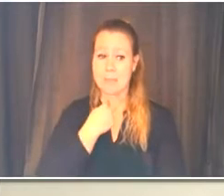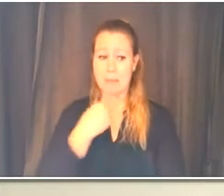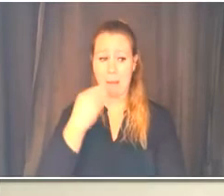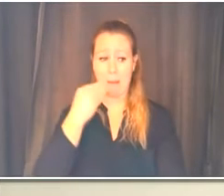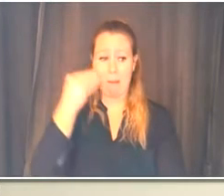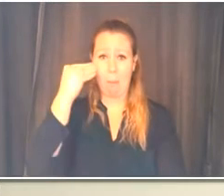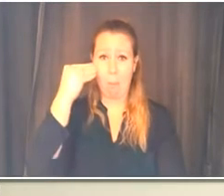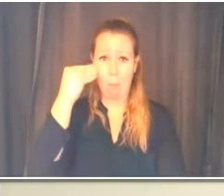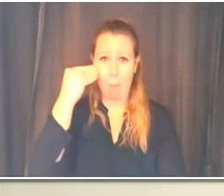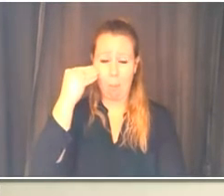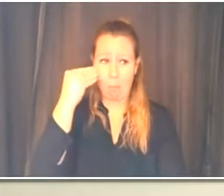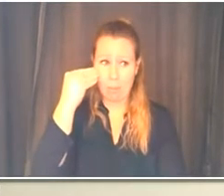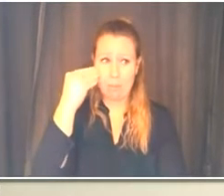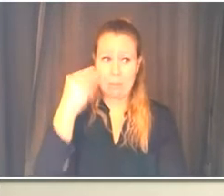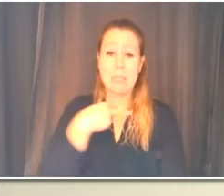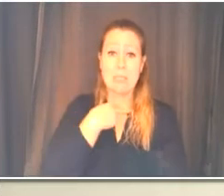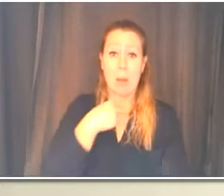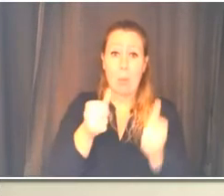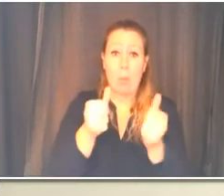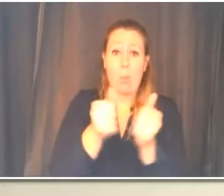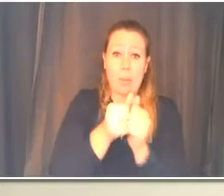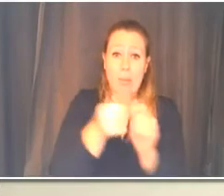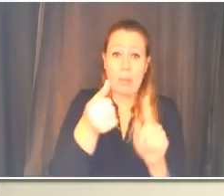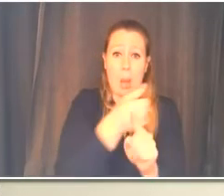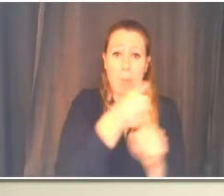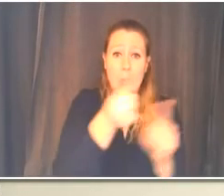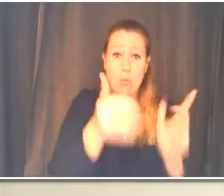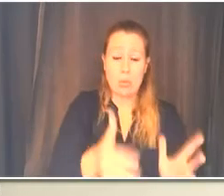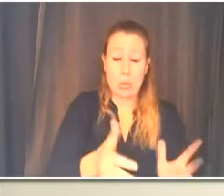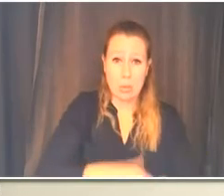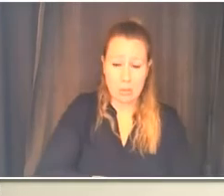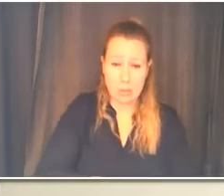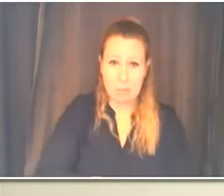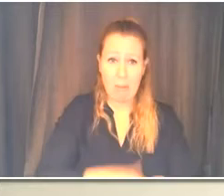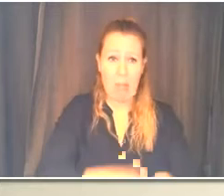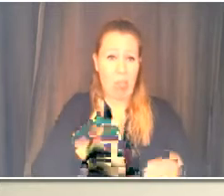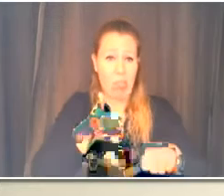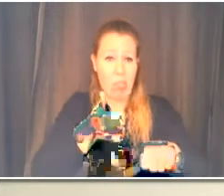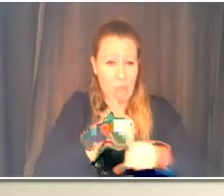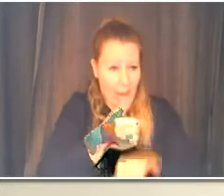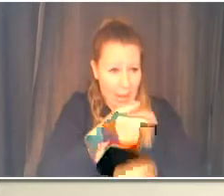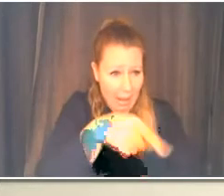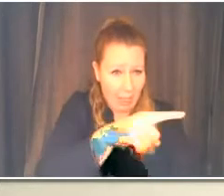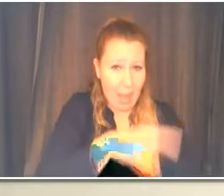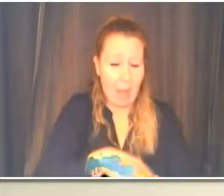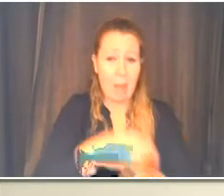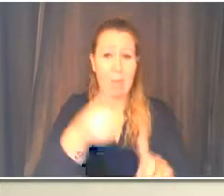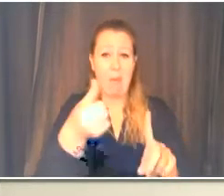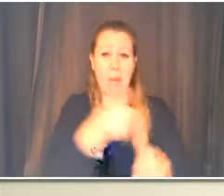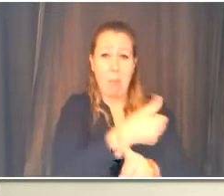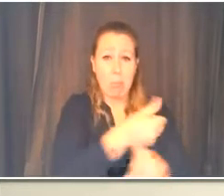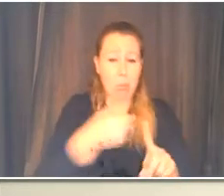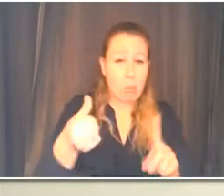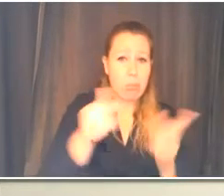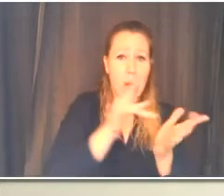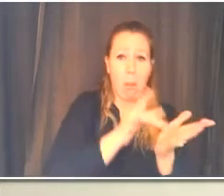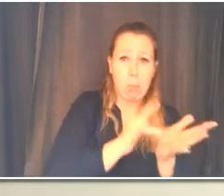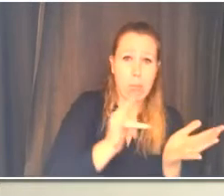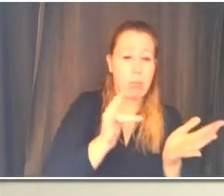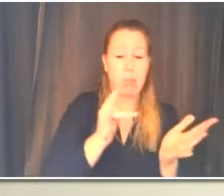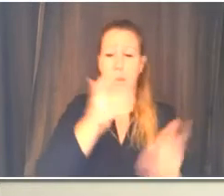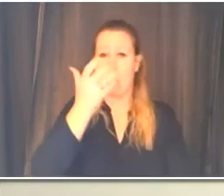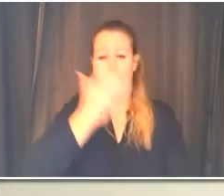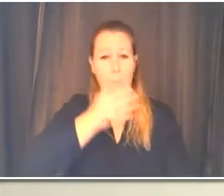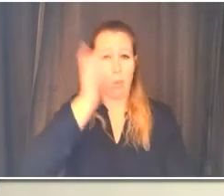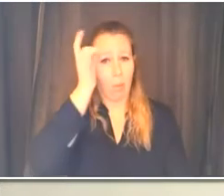before uh Corona virus hit but now they're even more vulnerable and and what I'm what I'm just hoping is that